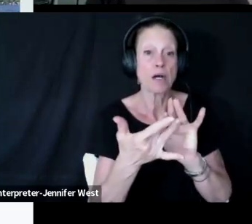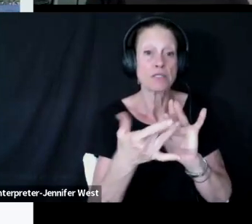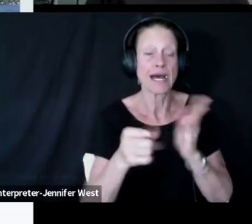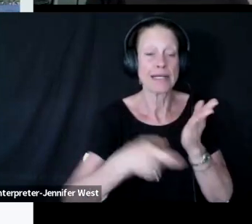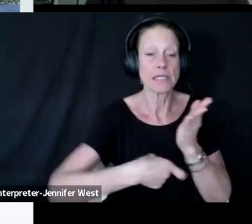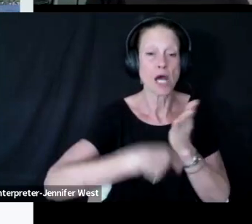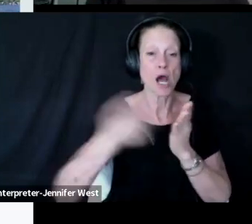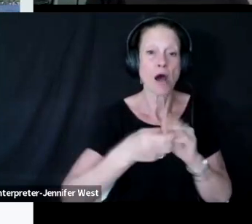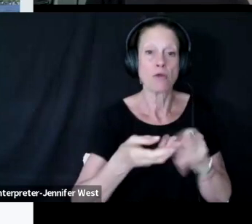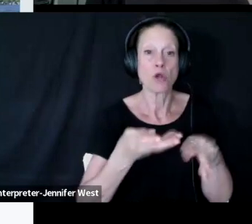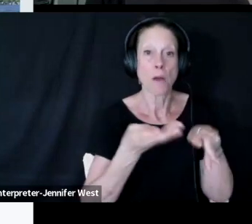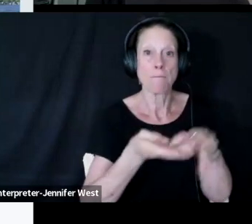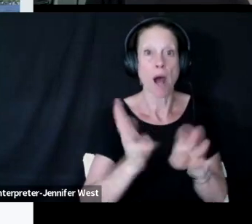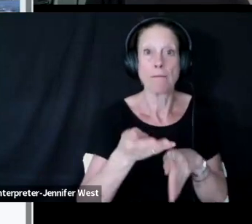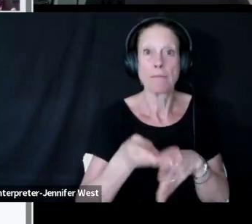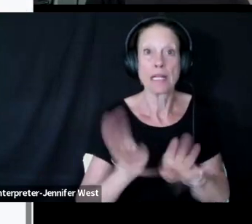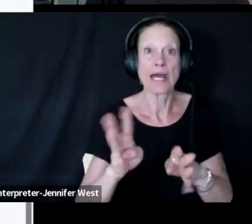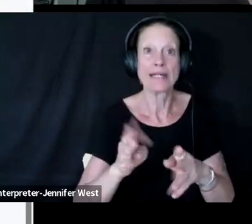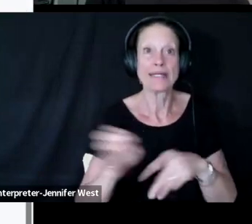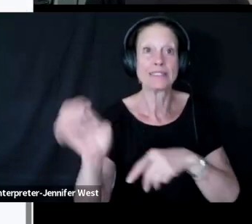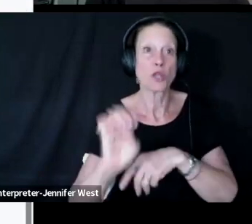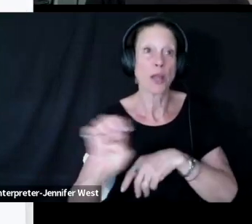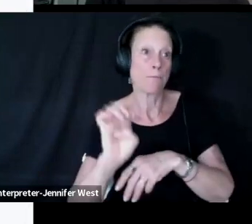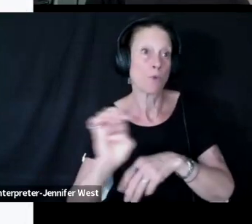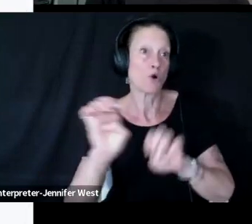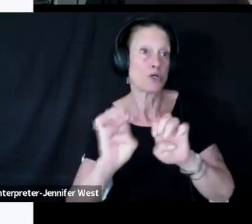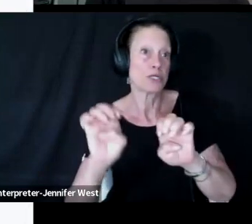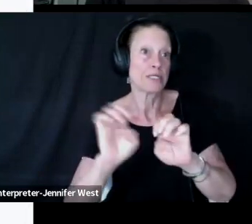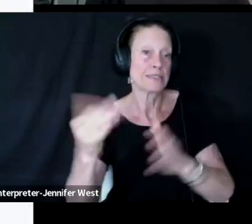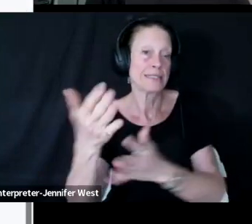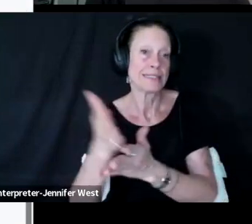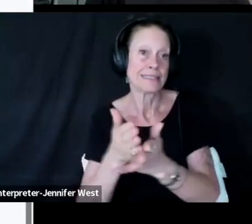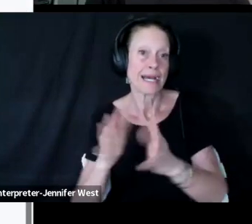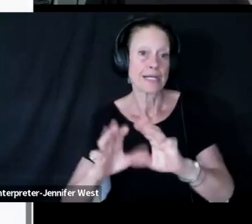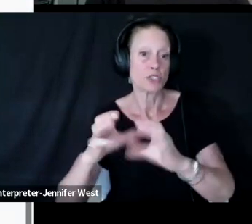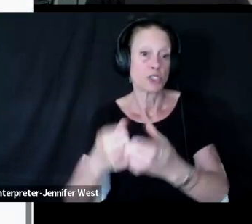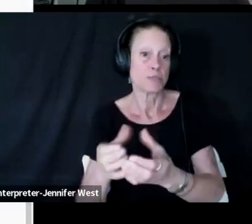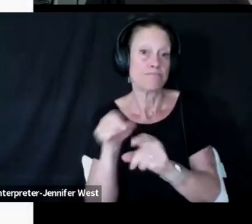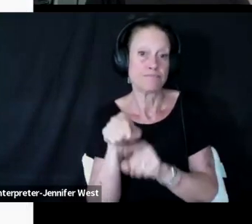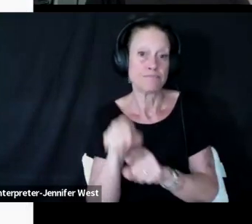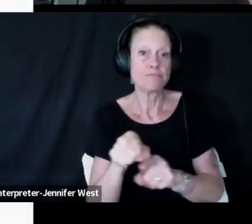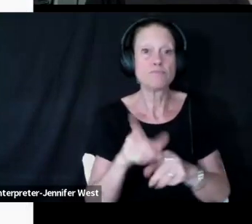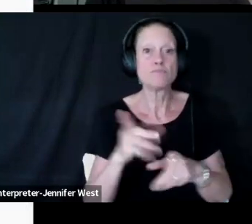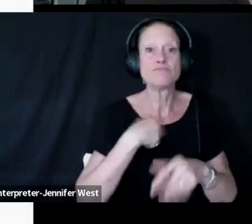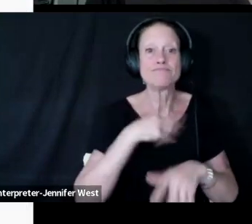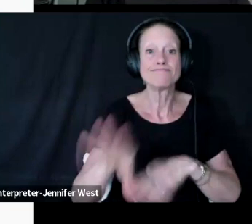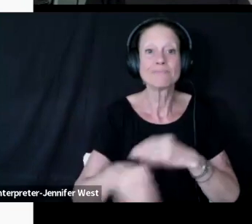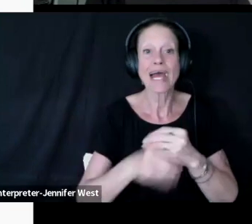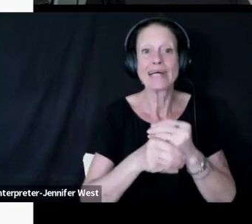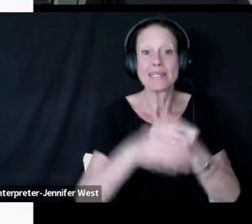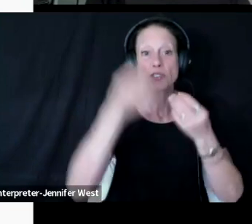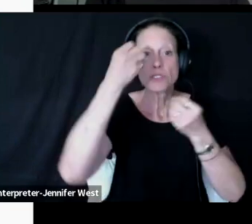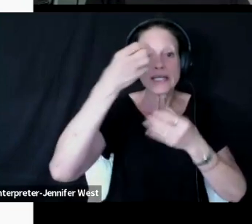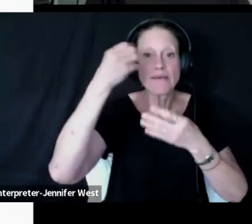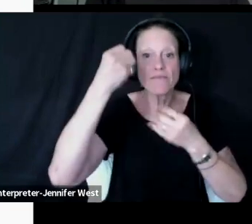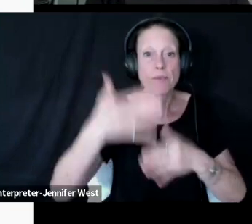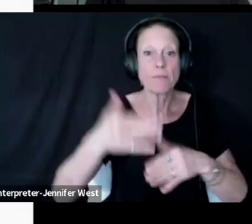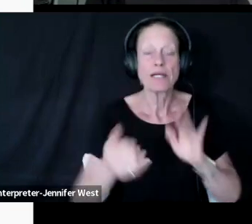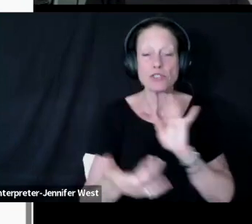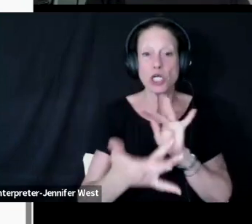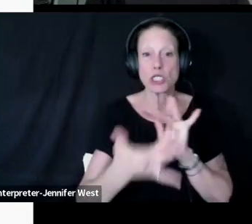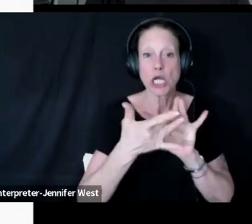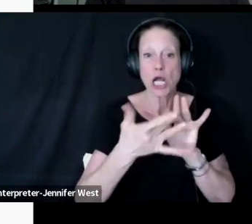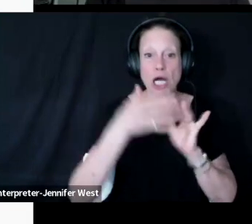the emergency section. And again, you have additional info, the ability to add contact info for